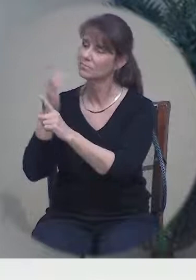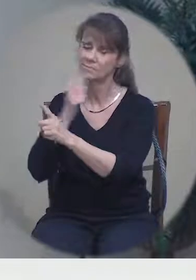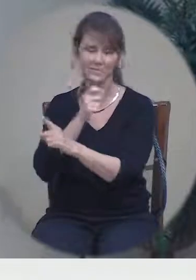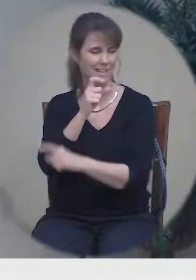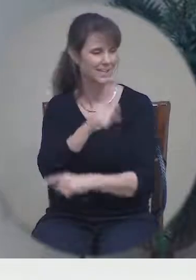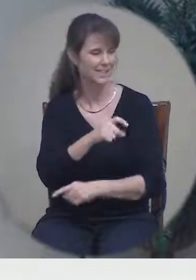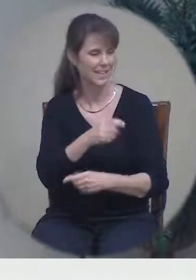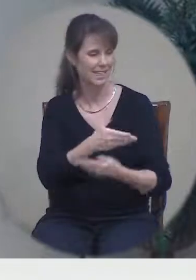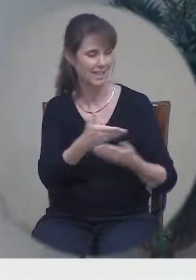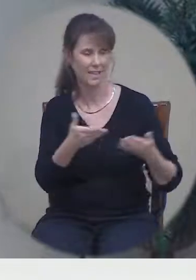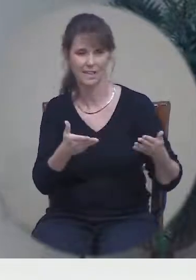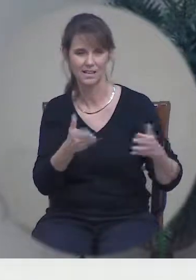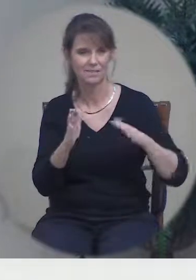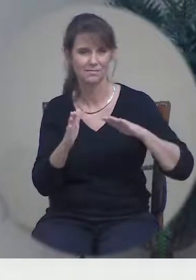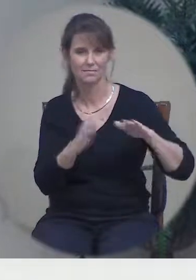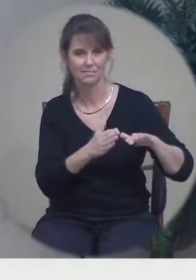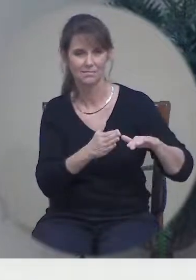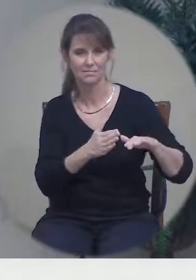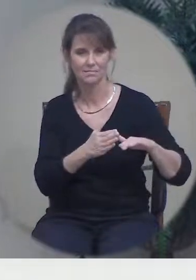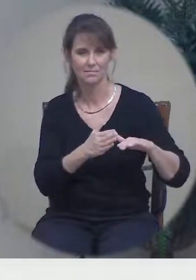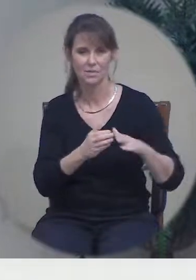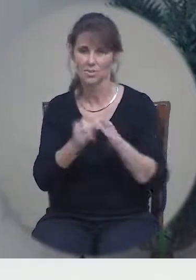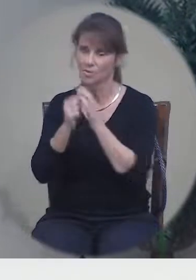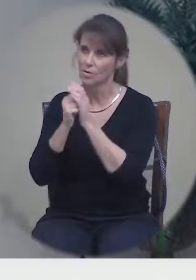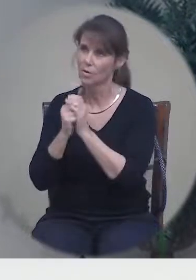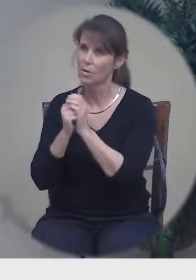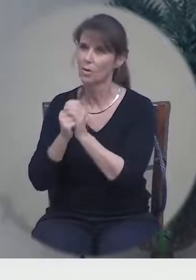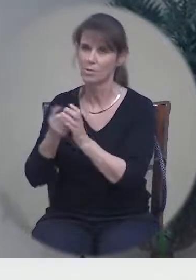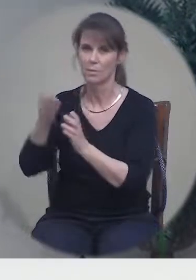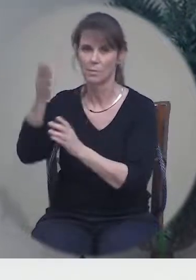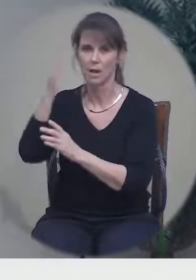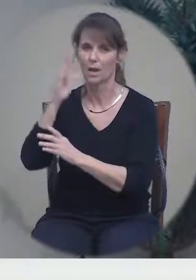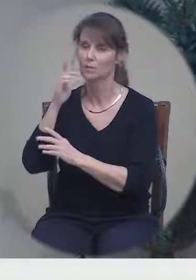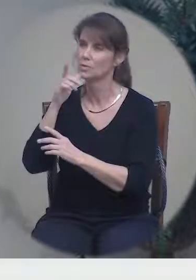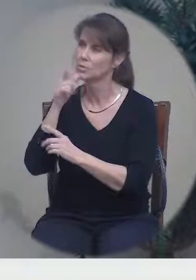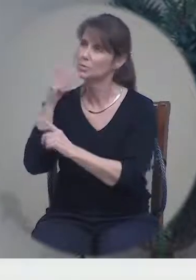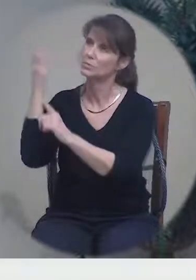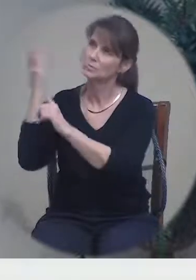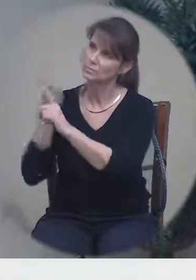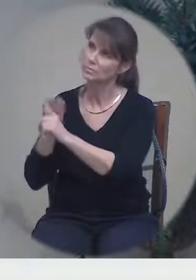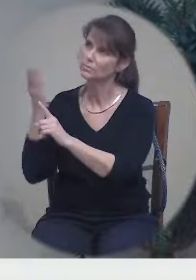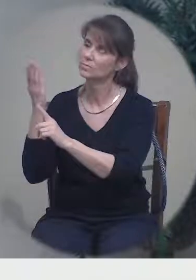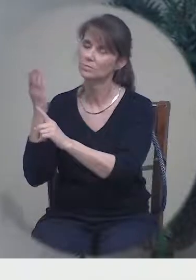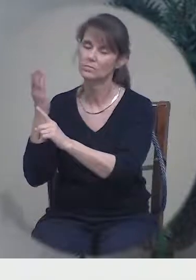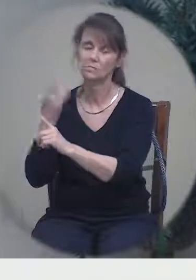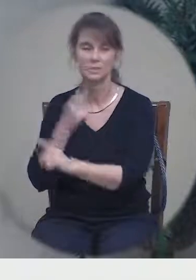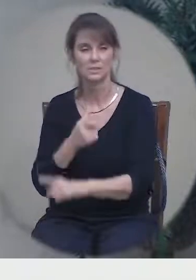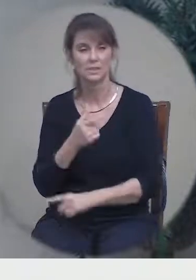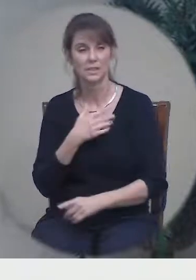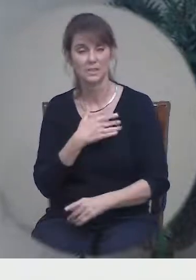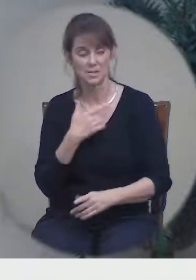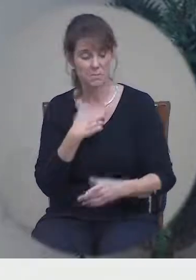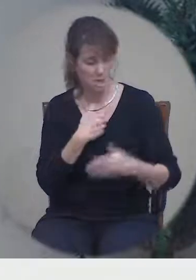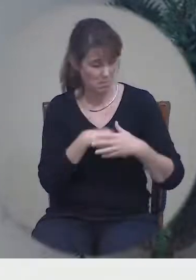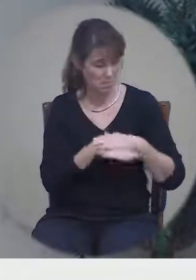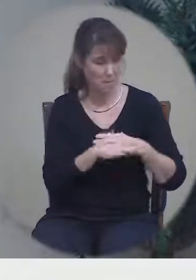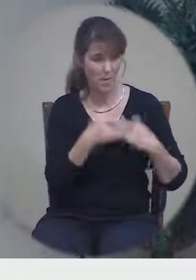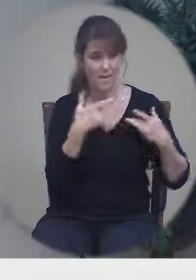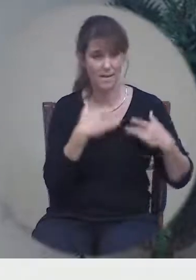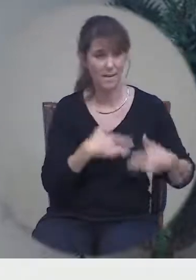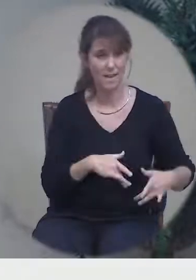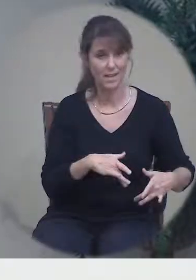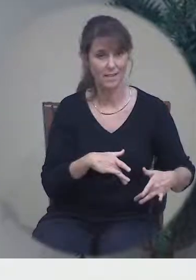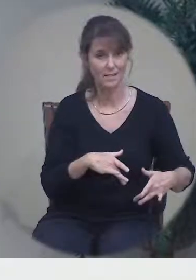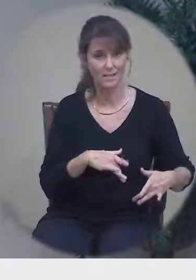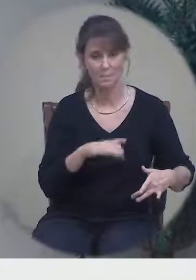midst of loss. Notice that he says in 21 and 22, naked I came from my mother's womb, and naked I shall